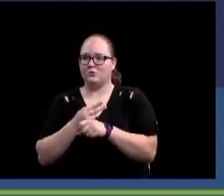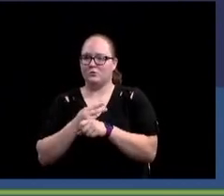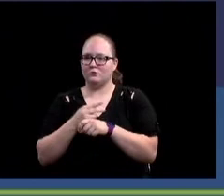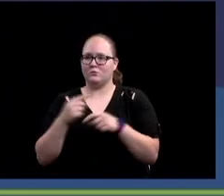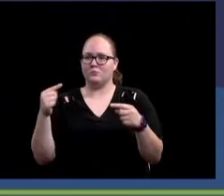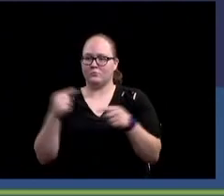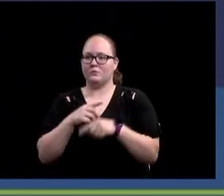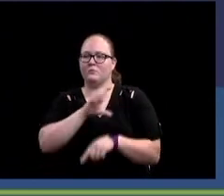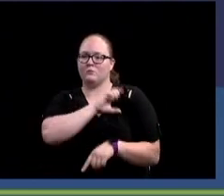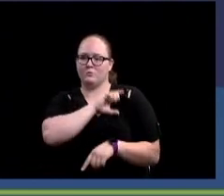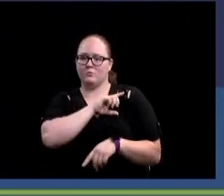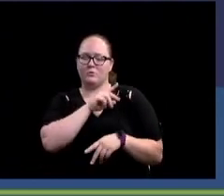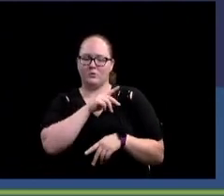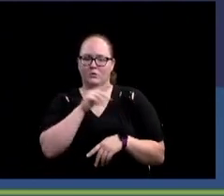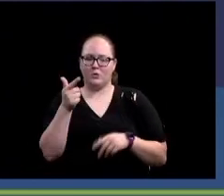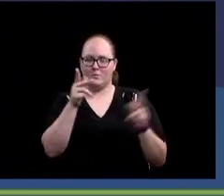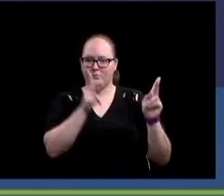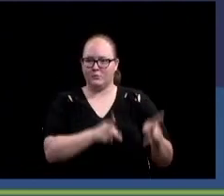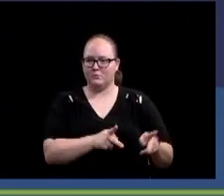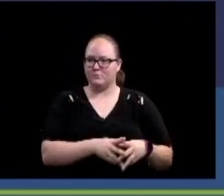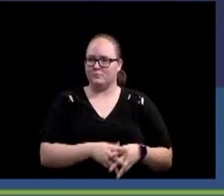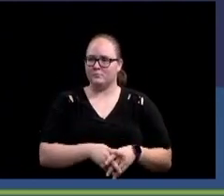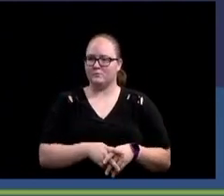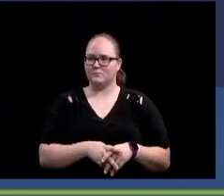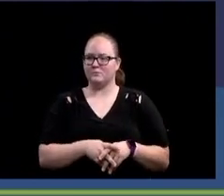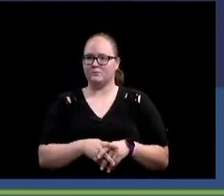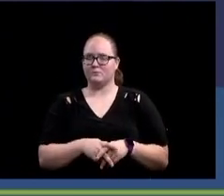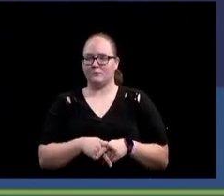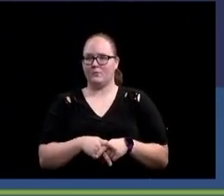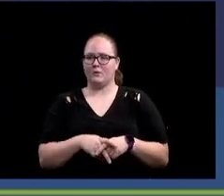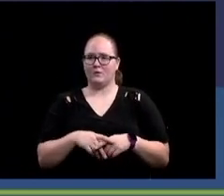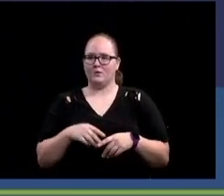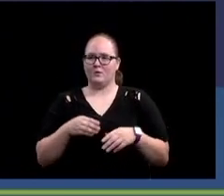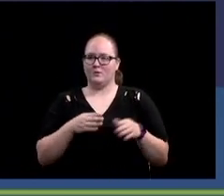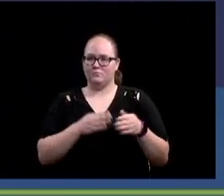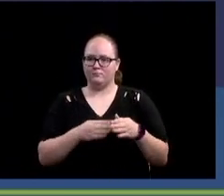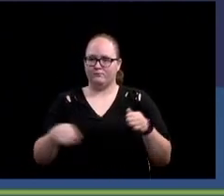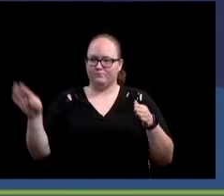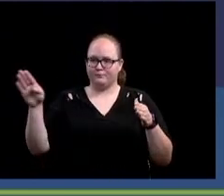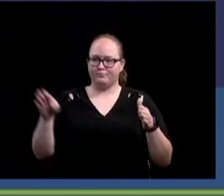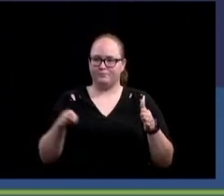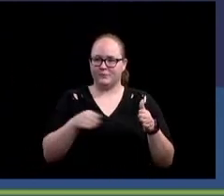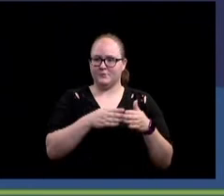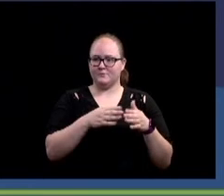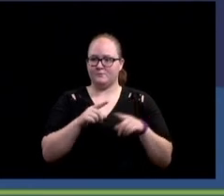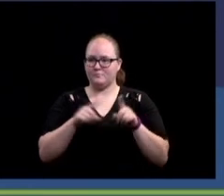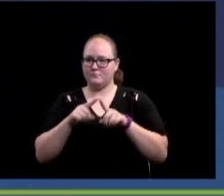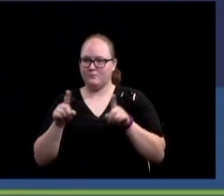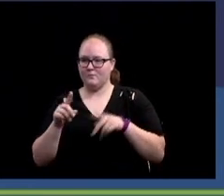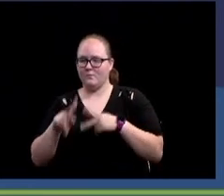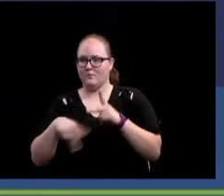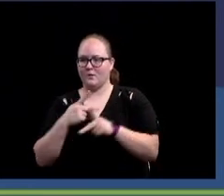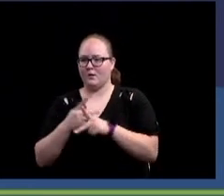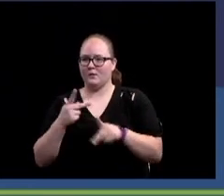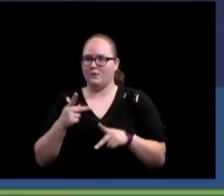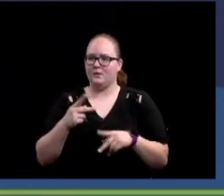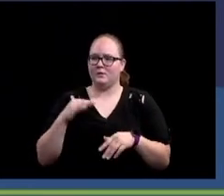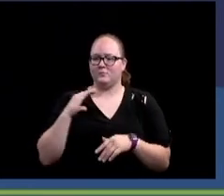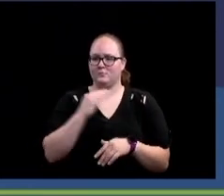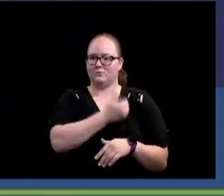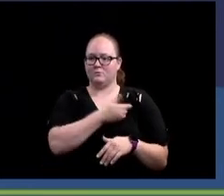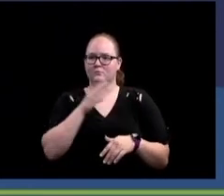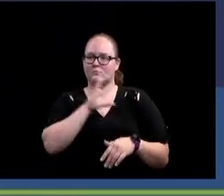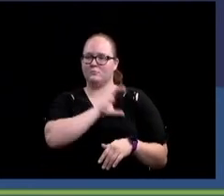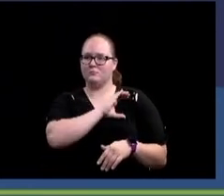force continuum. Officers receive extensive de-escalation training and are taught to only use the amount of force that is reasonably necessary